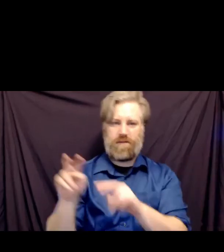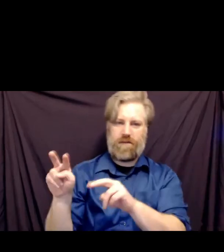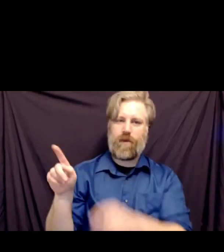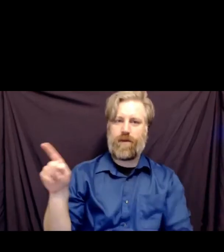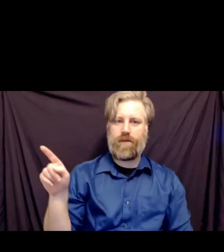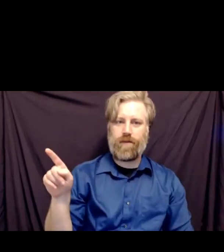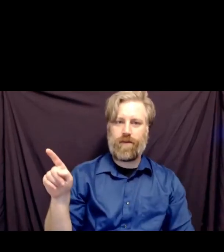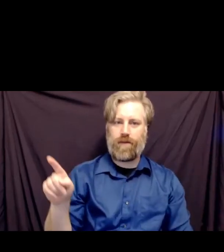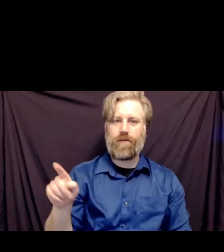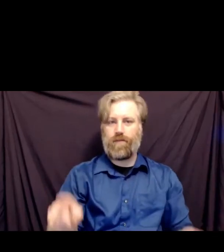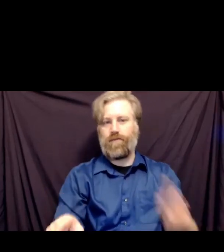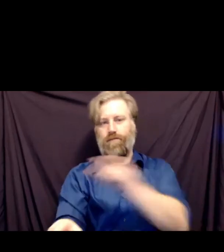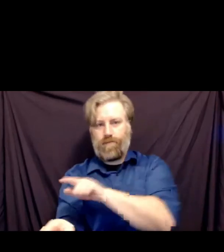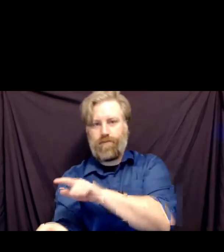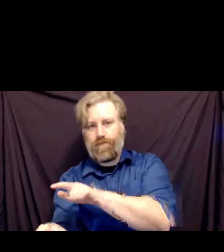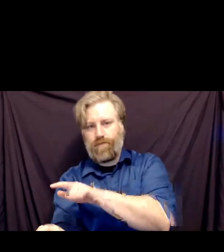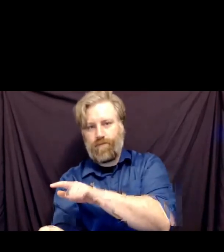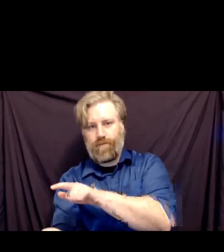Right elbow.